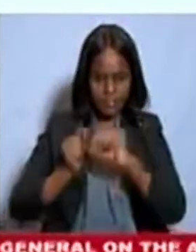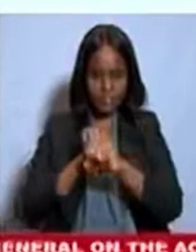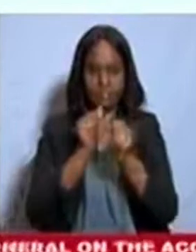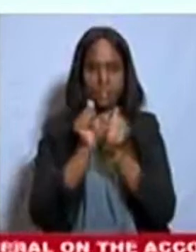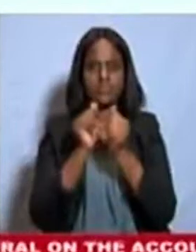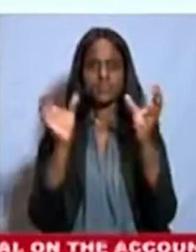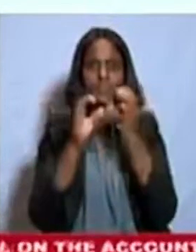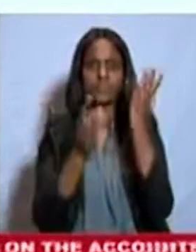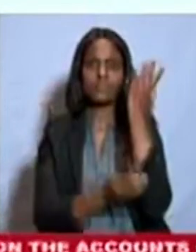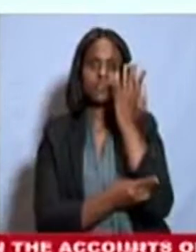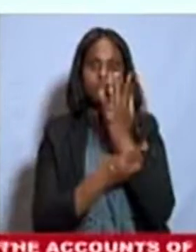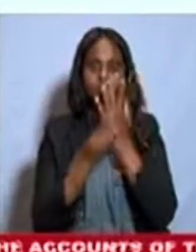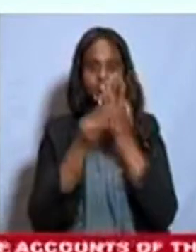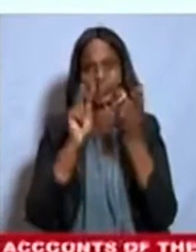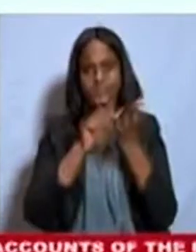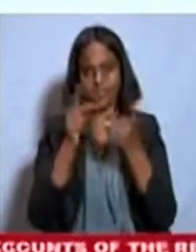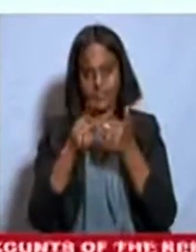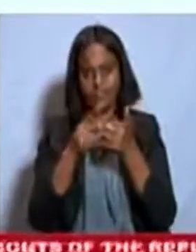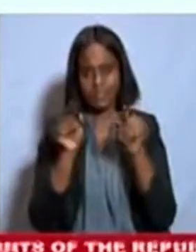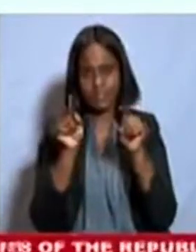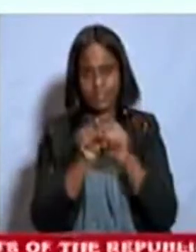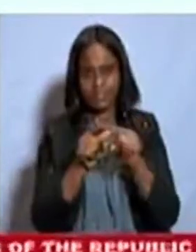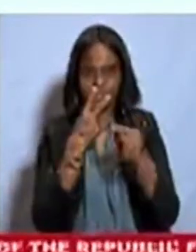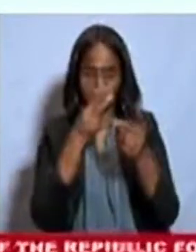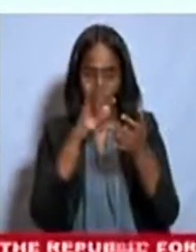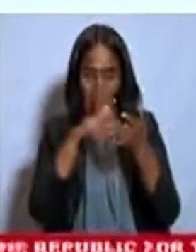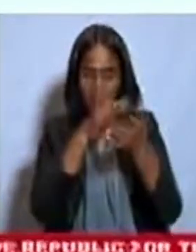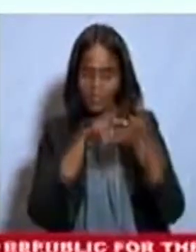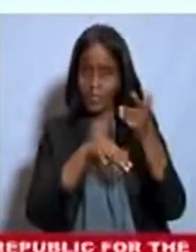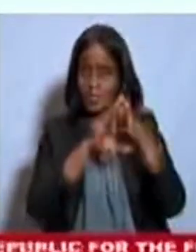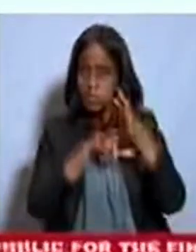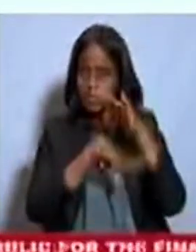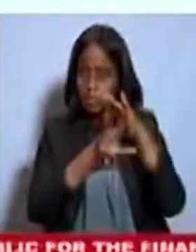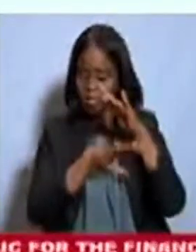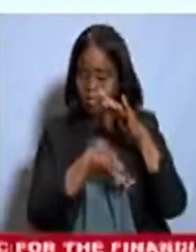community development programs. See Table 2 below.